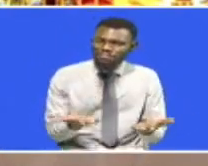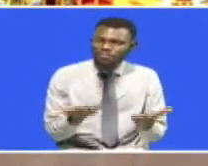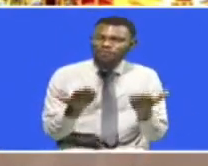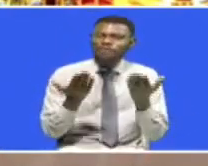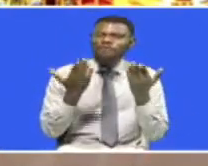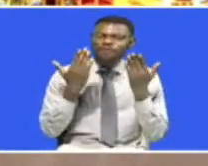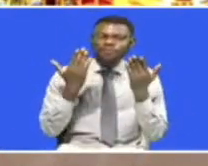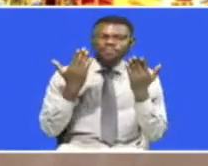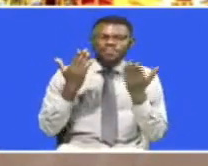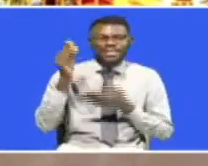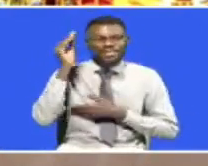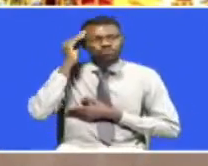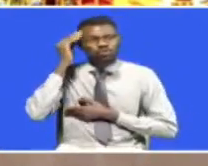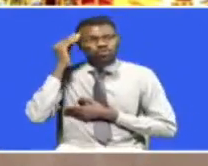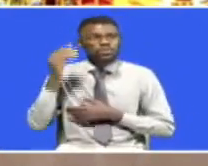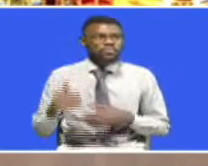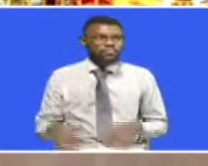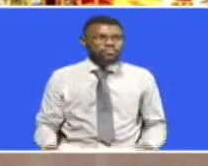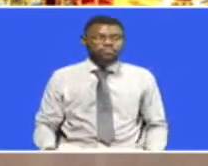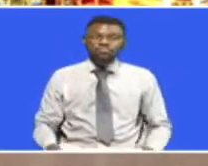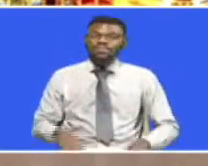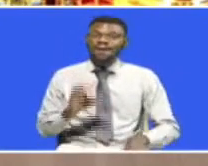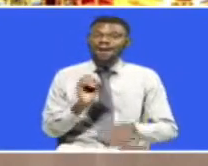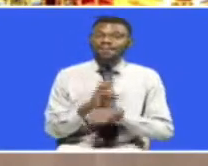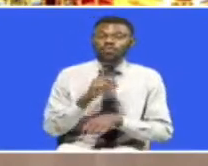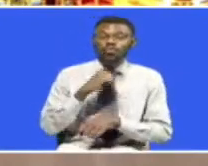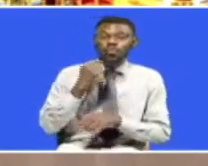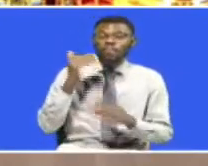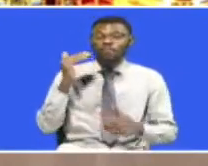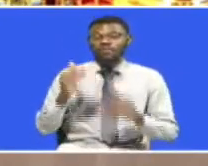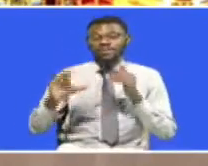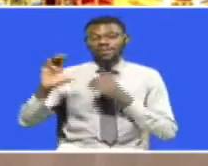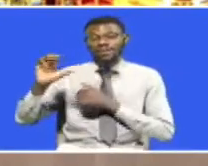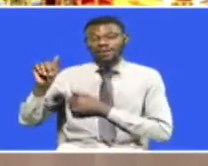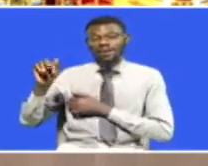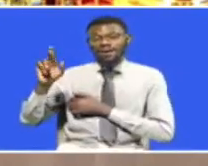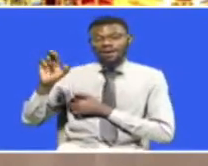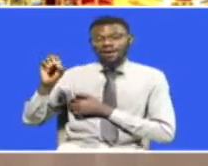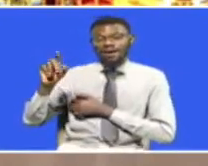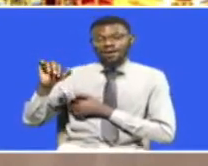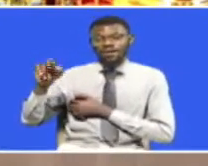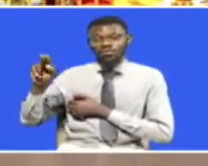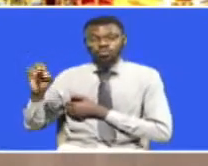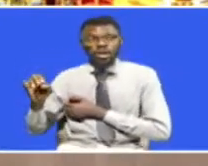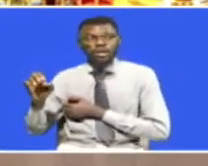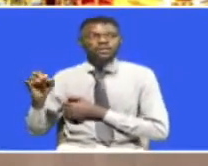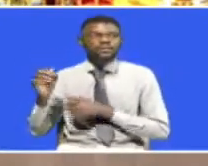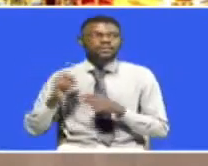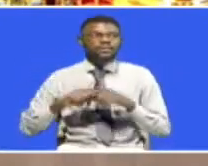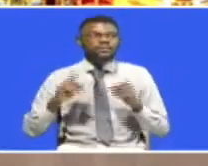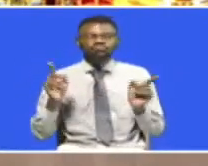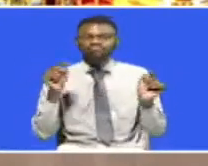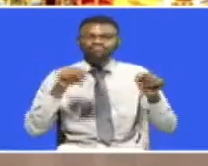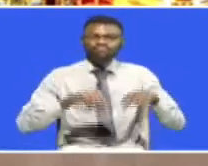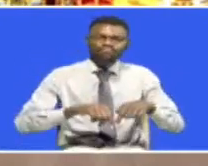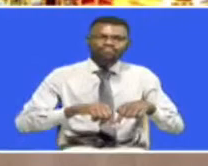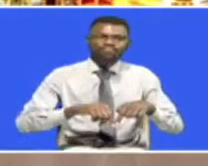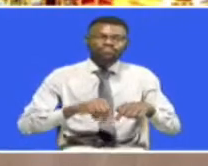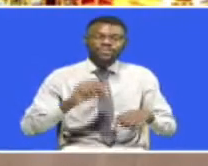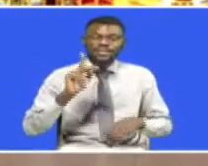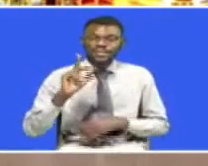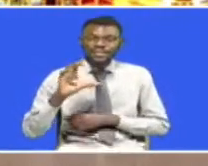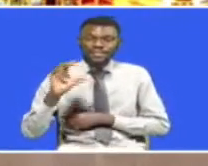kielimu. Wasia huu ulitolewa na Profesa Carolina Omulando kwenye mhadhara wake kwa wanafunzi wa chuo kikuu cha